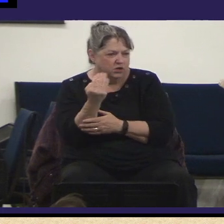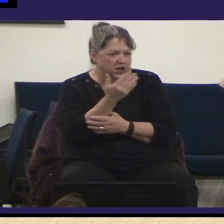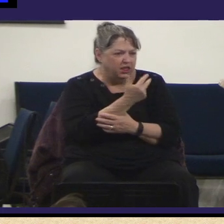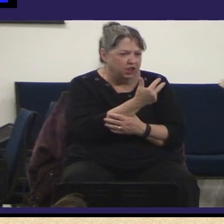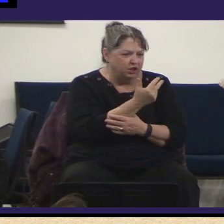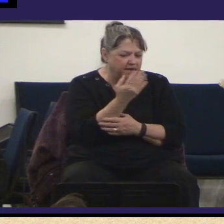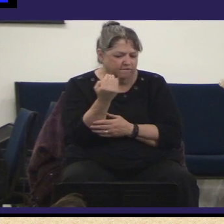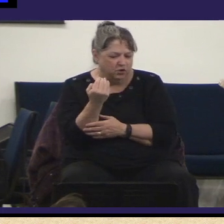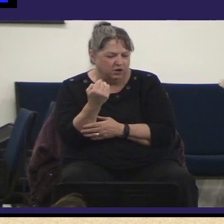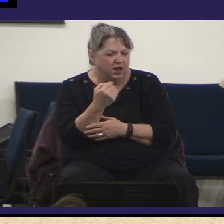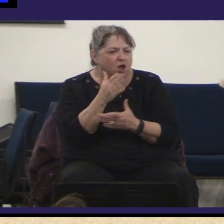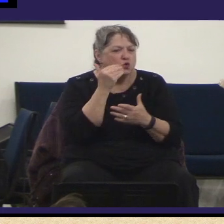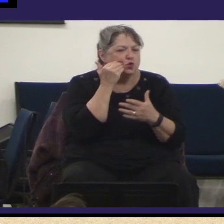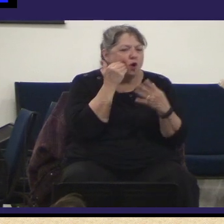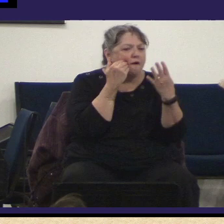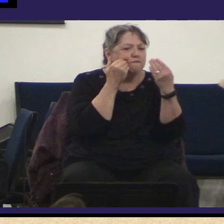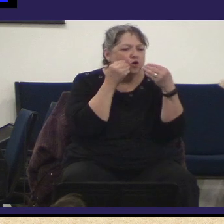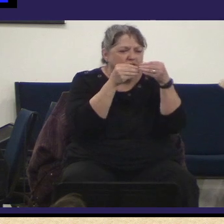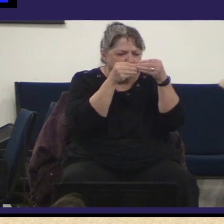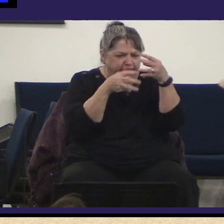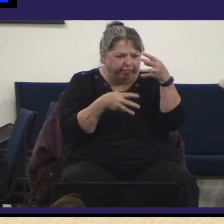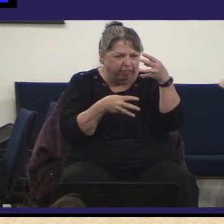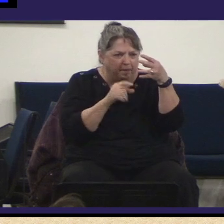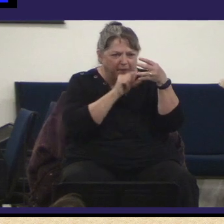Verses 13 and the first part of